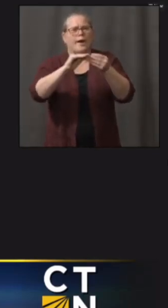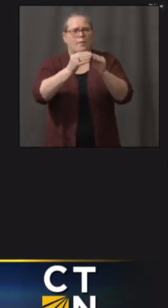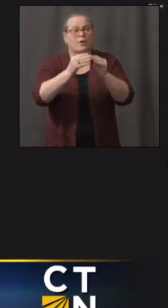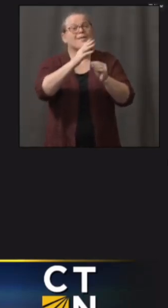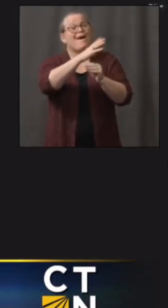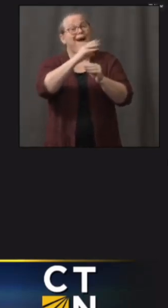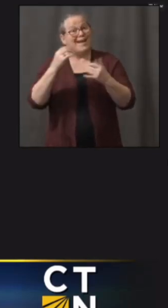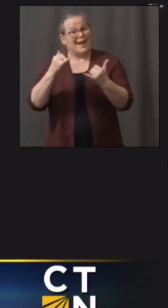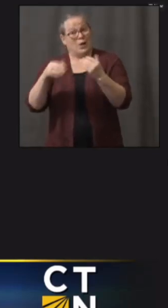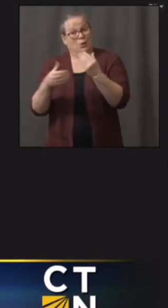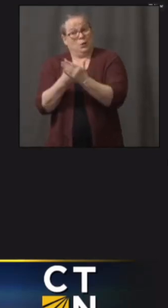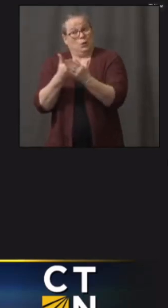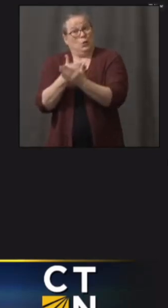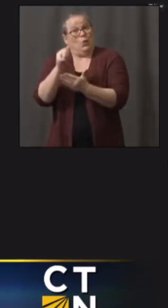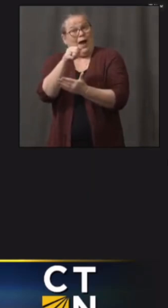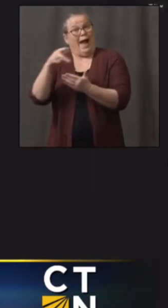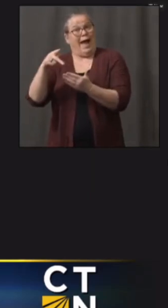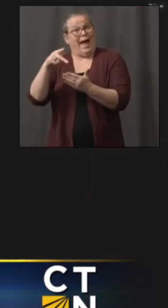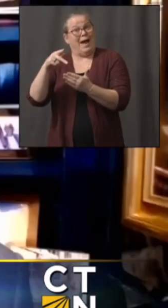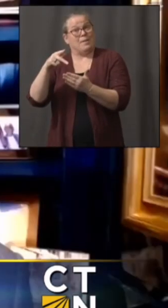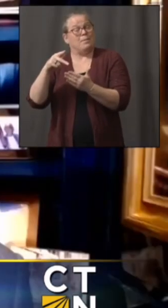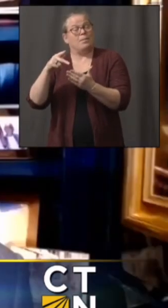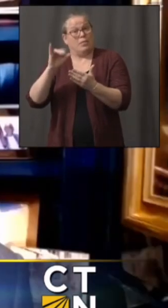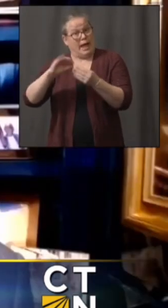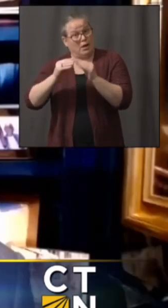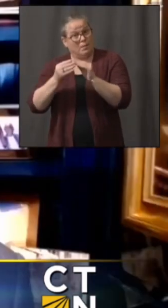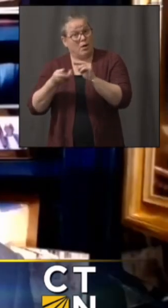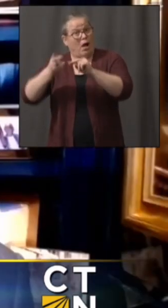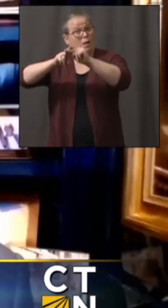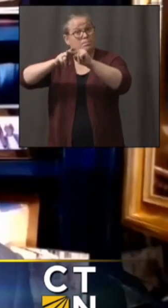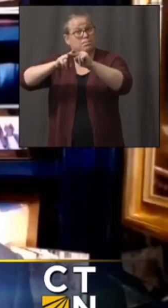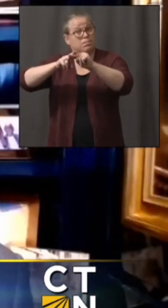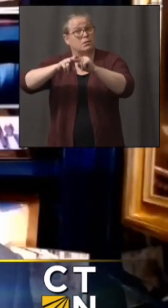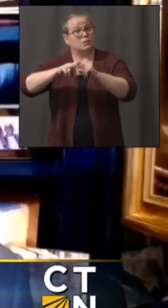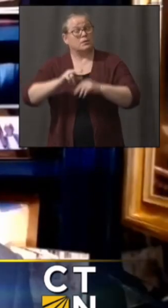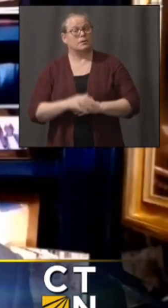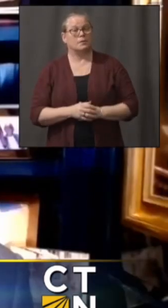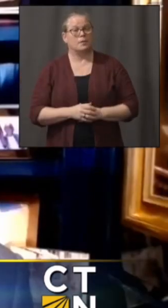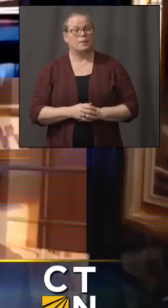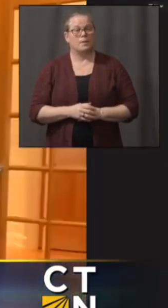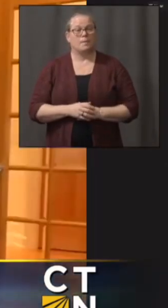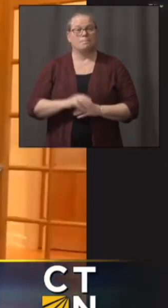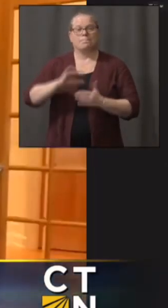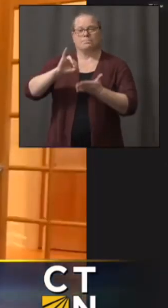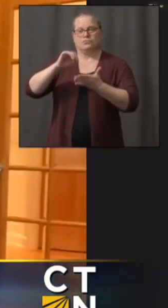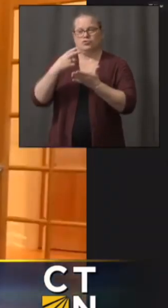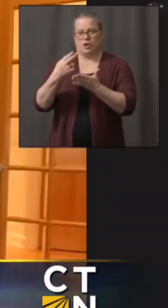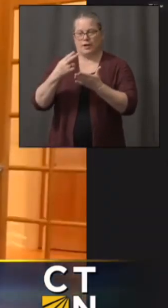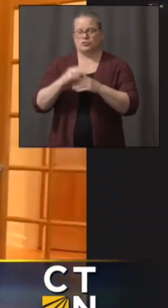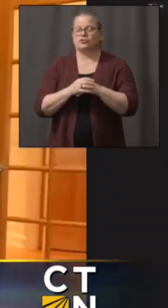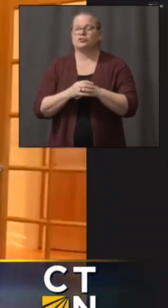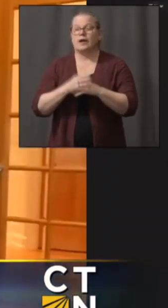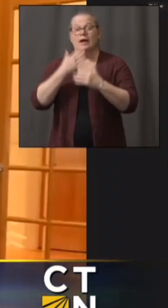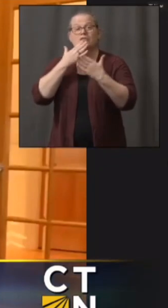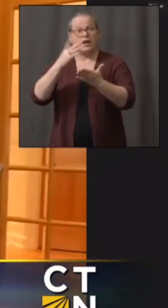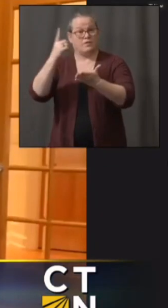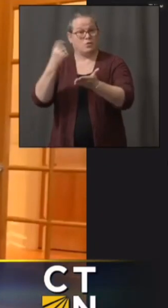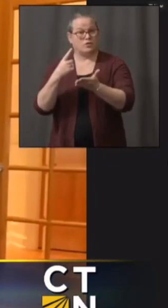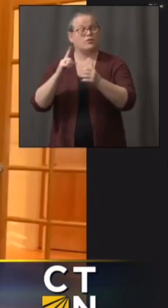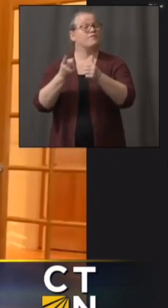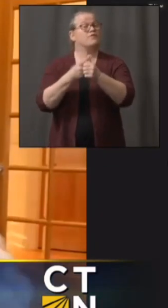that tracks exposures? Over to you, Josh. Sure. Thank you for the question. First of all, important to remind